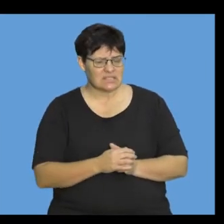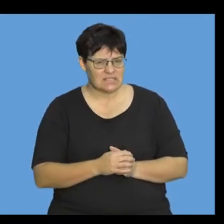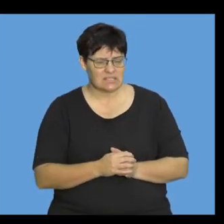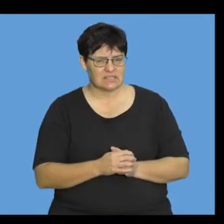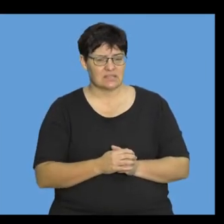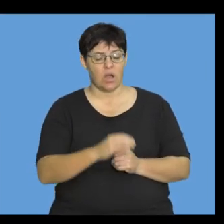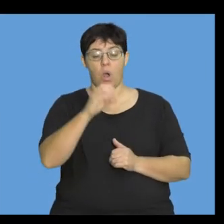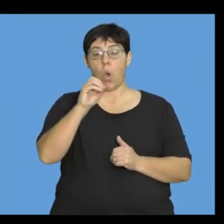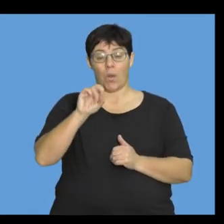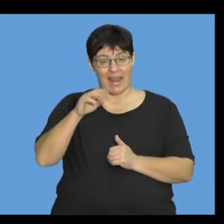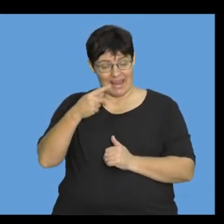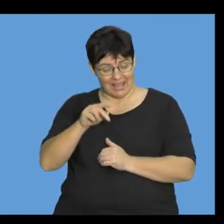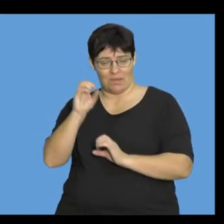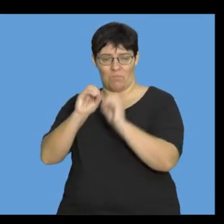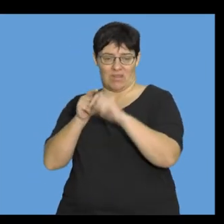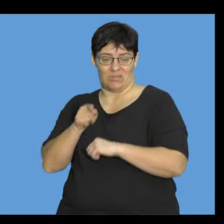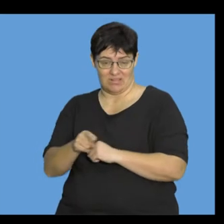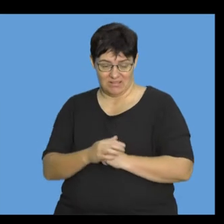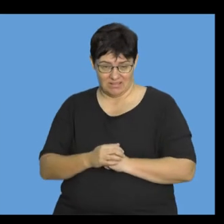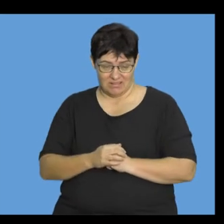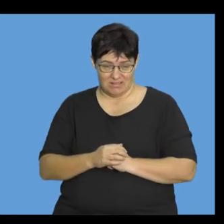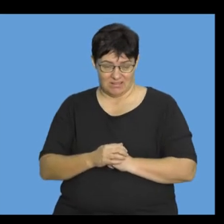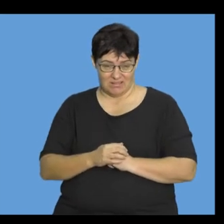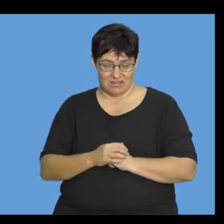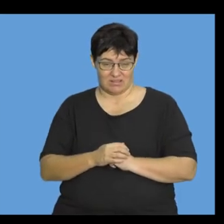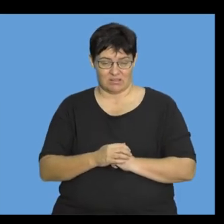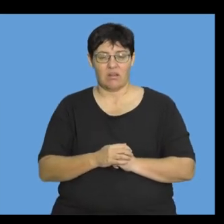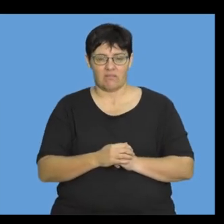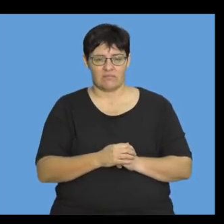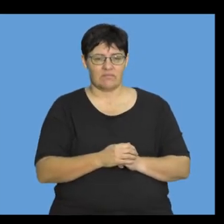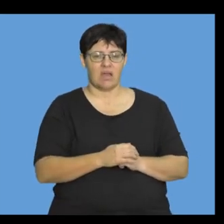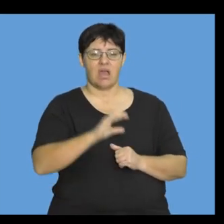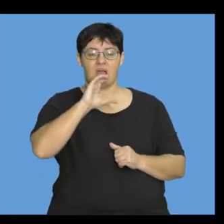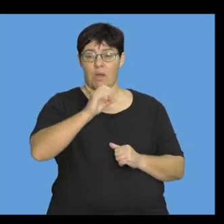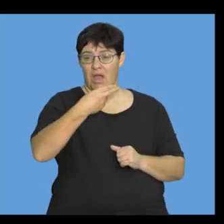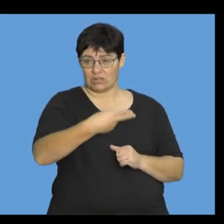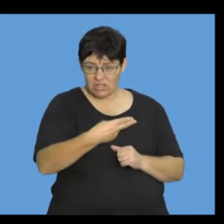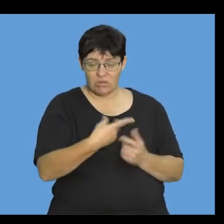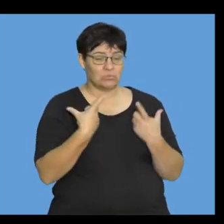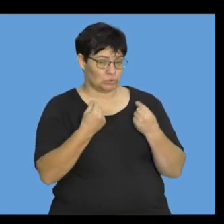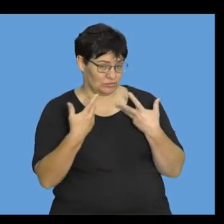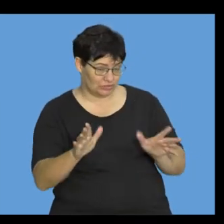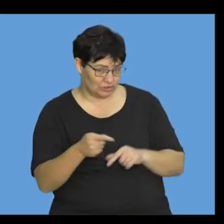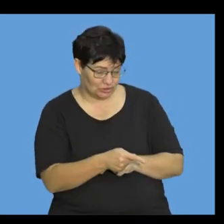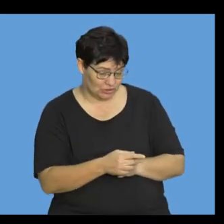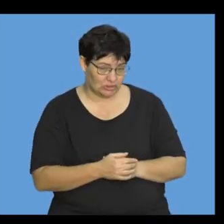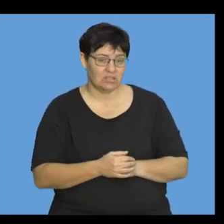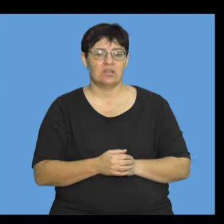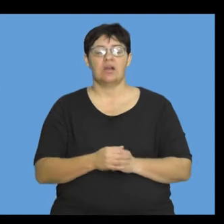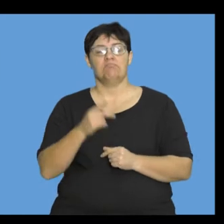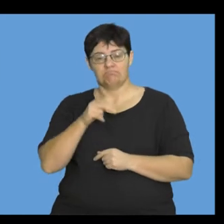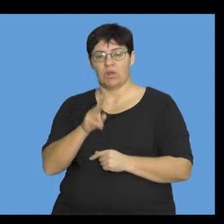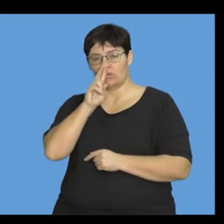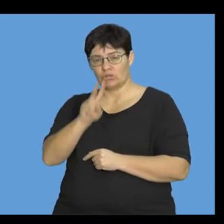looking at organic molecules, right? We're going to take the path. We're going to do carbohydrates, which we have done. Today, we're going to